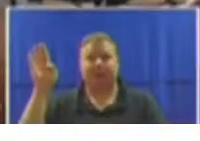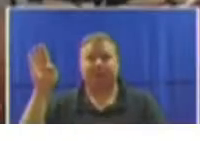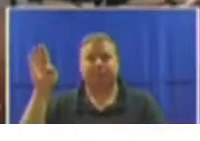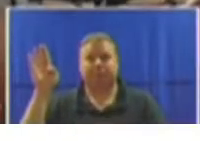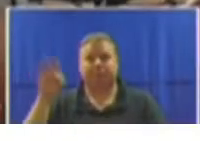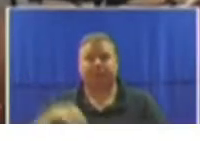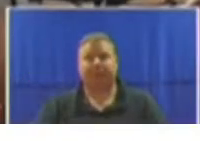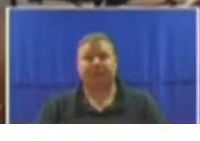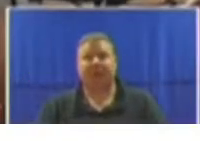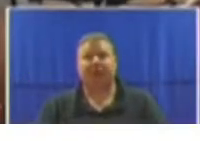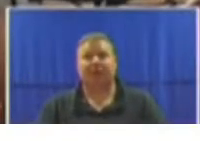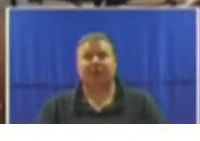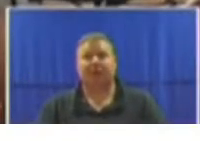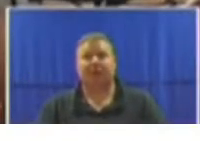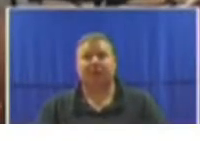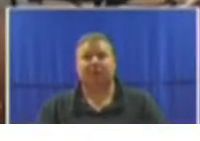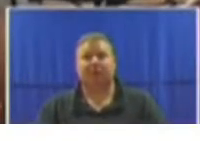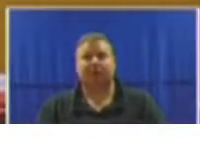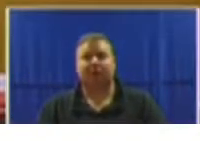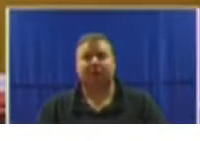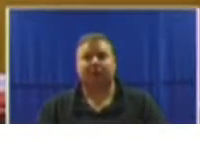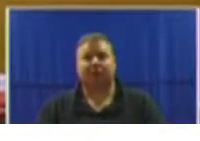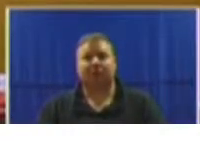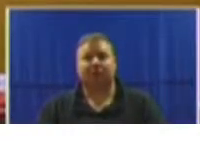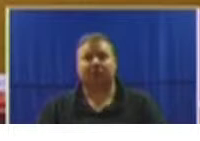Honorable we are not